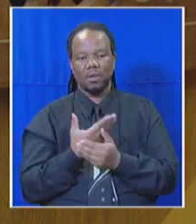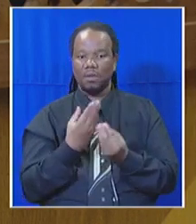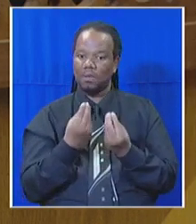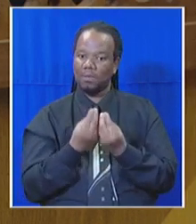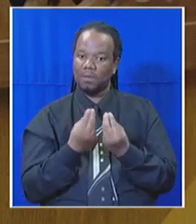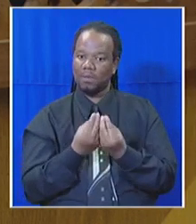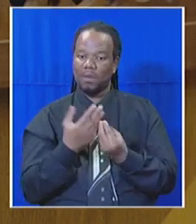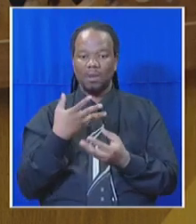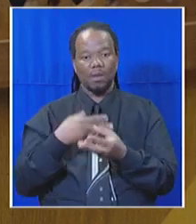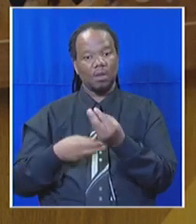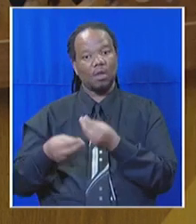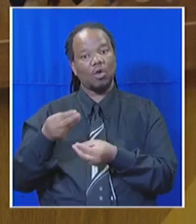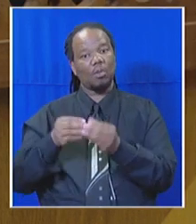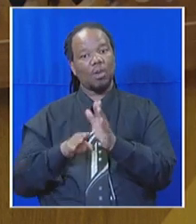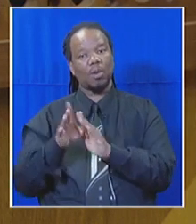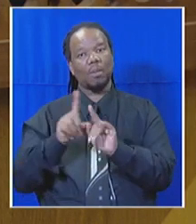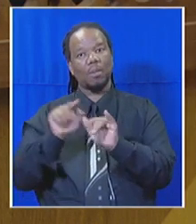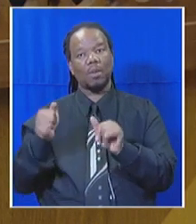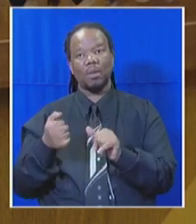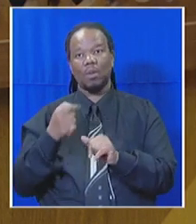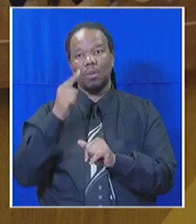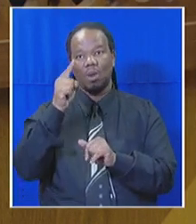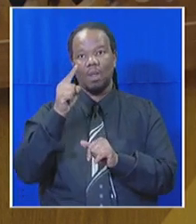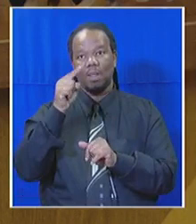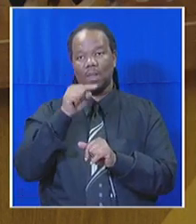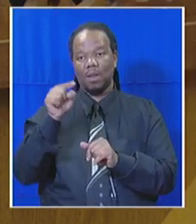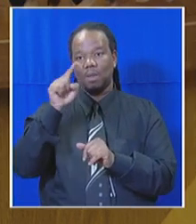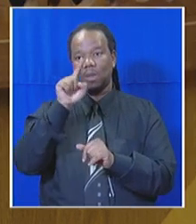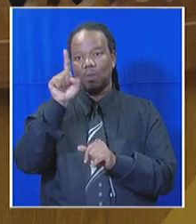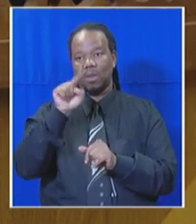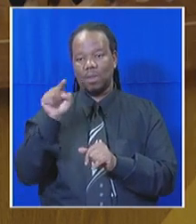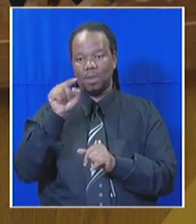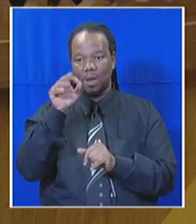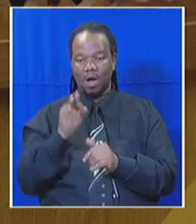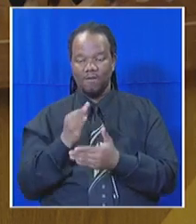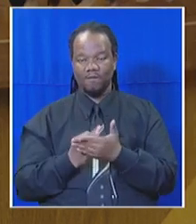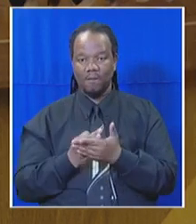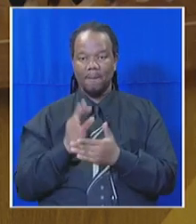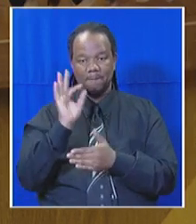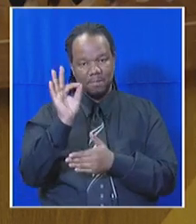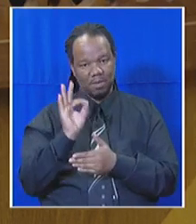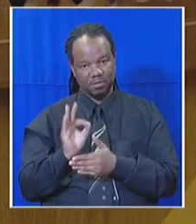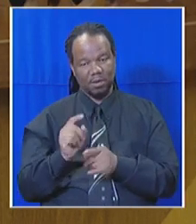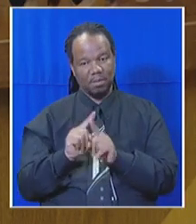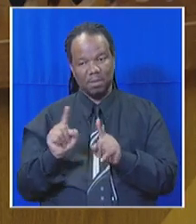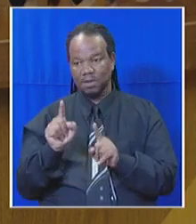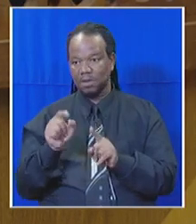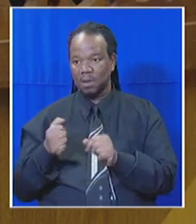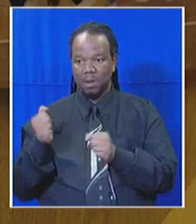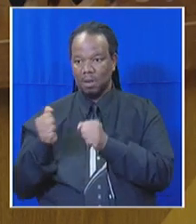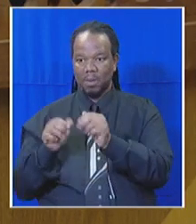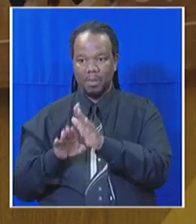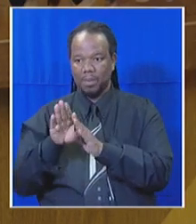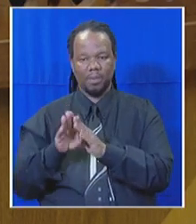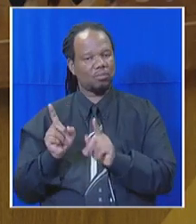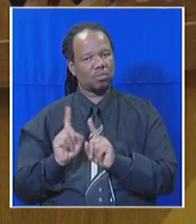economic growth rate recently downgraded to 1.5%, and particularly high levels of unemployment that don't seem to move at the moment. It is a